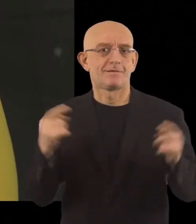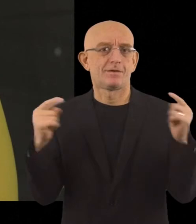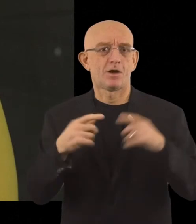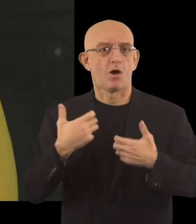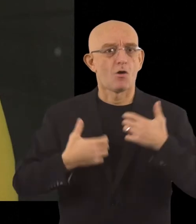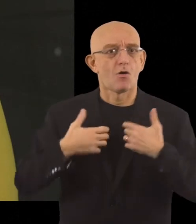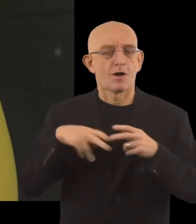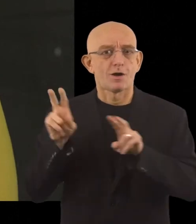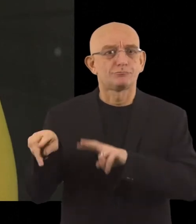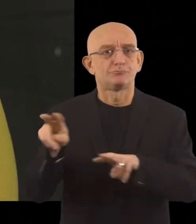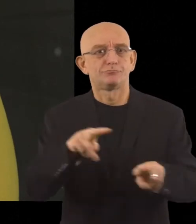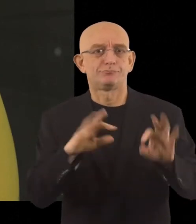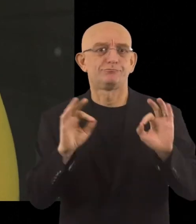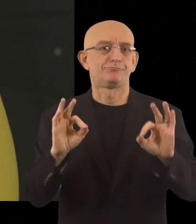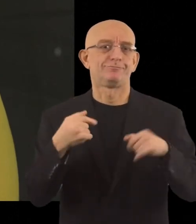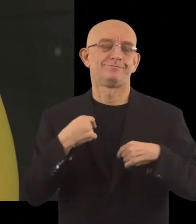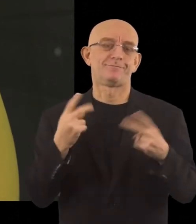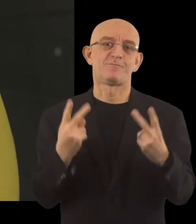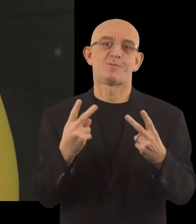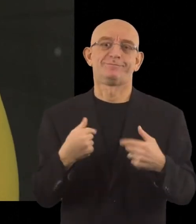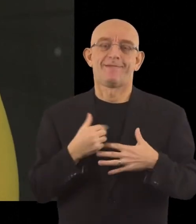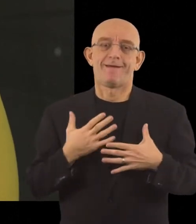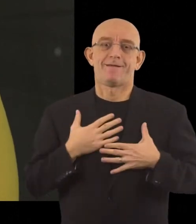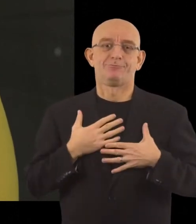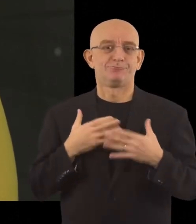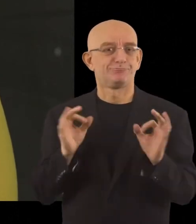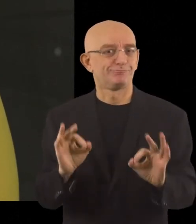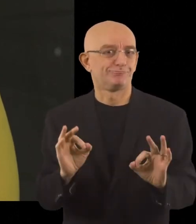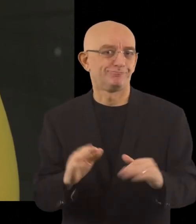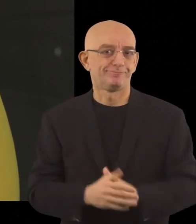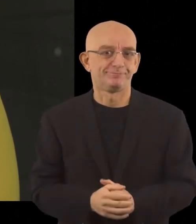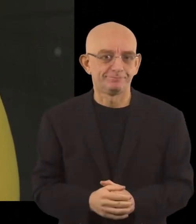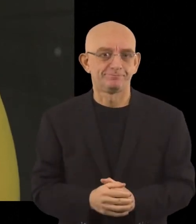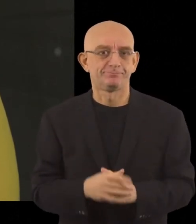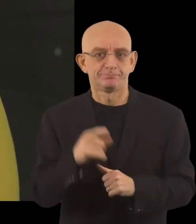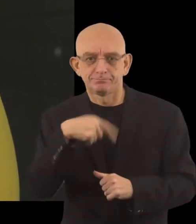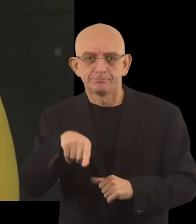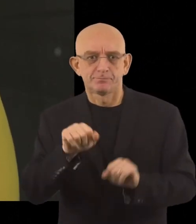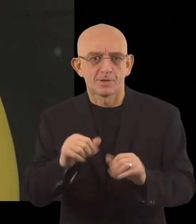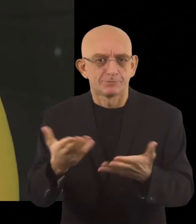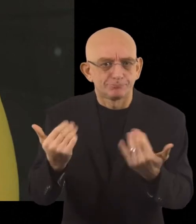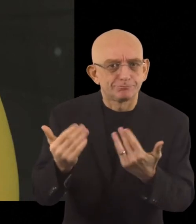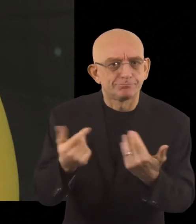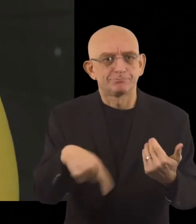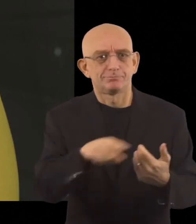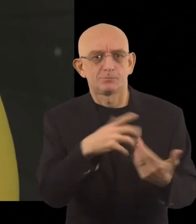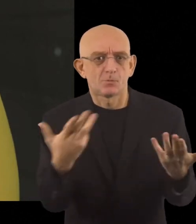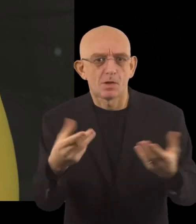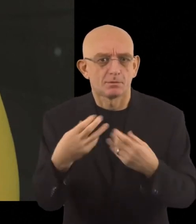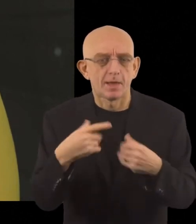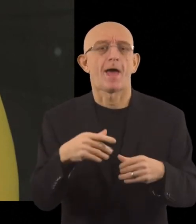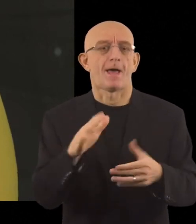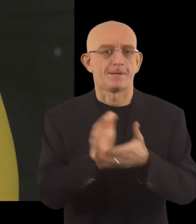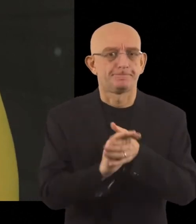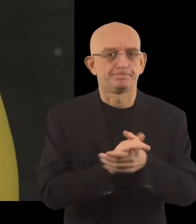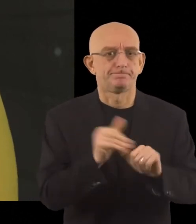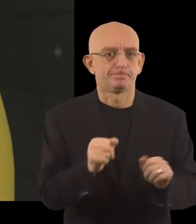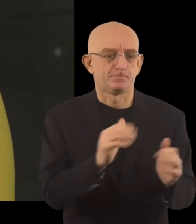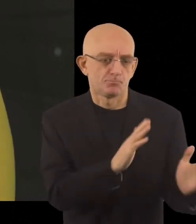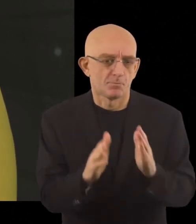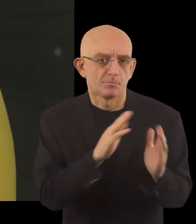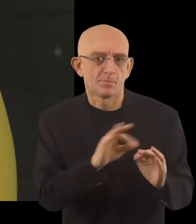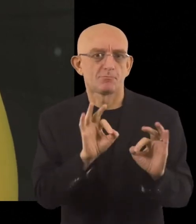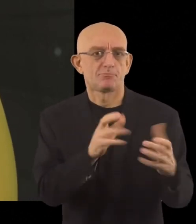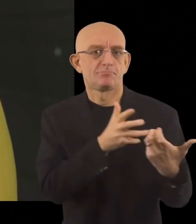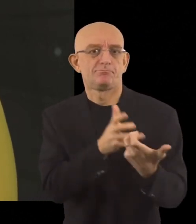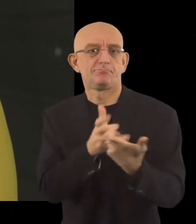events as well as possible. Za każdym razem wsłuchujemy się uważnie w to, o czym mówią i staramy się kolejne